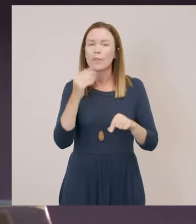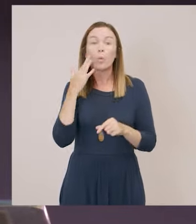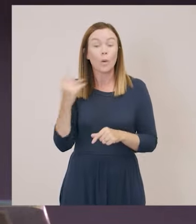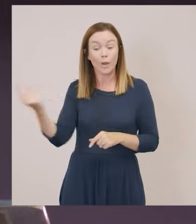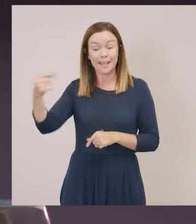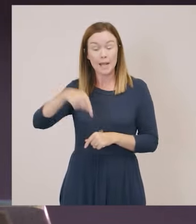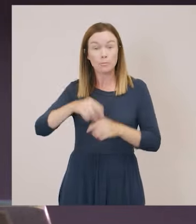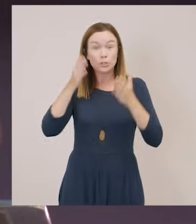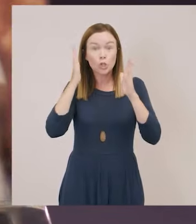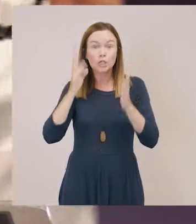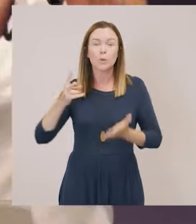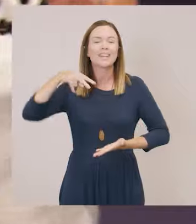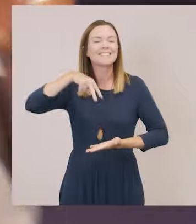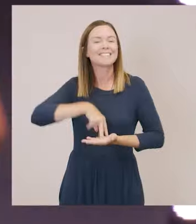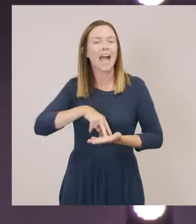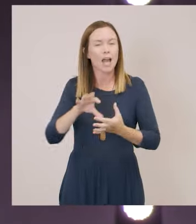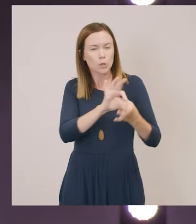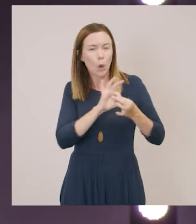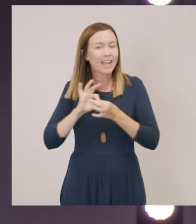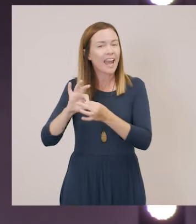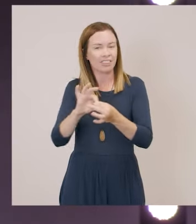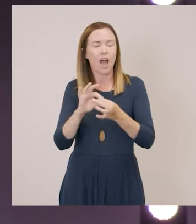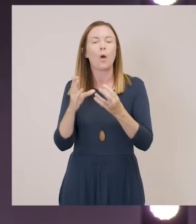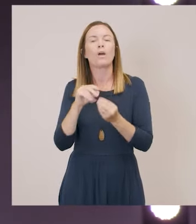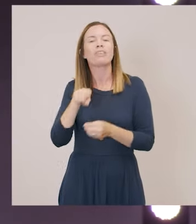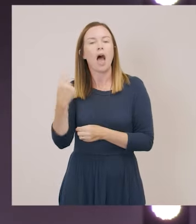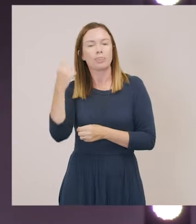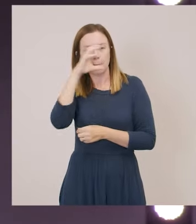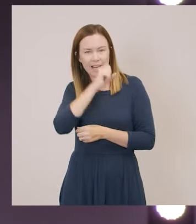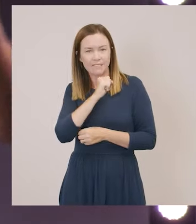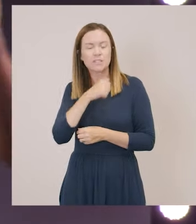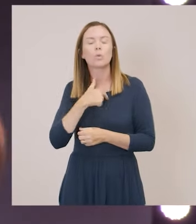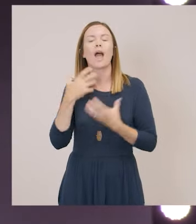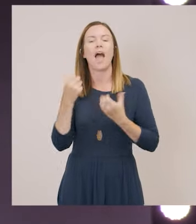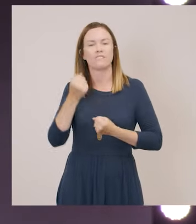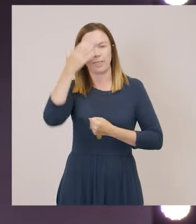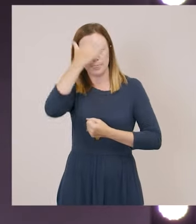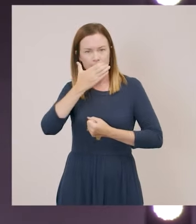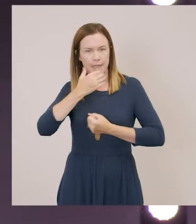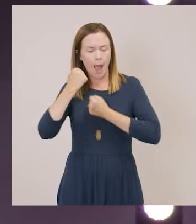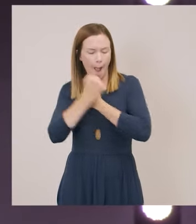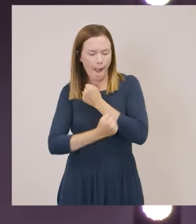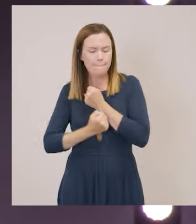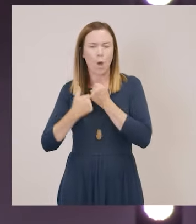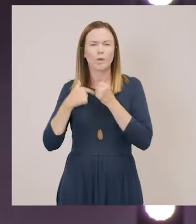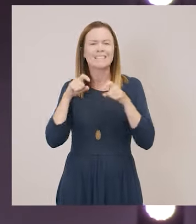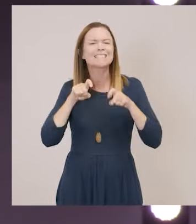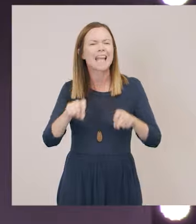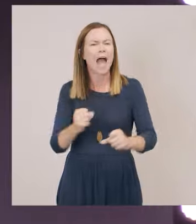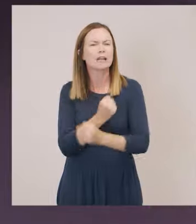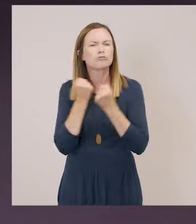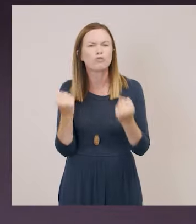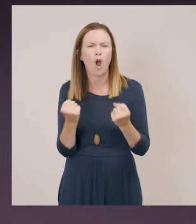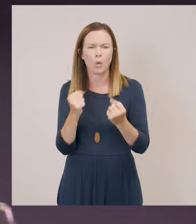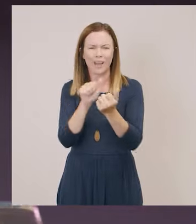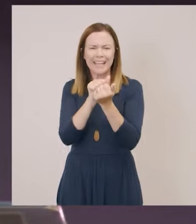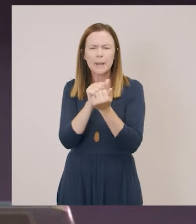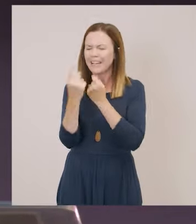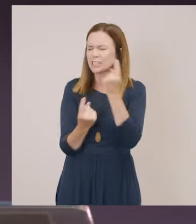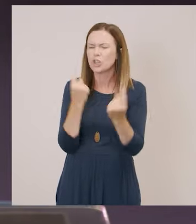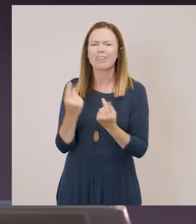when we stand together with other believers, we are applying the armor of God. We are staying strong. We're keeping one another accountable.